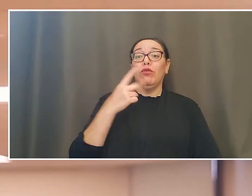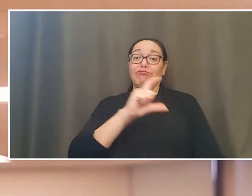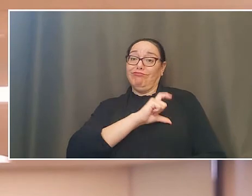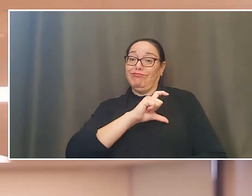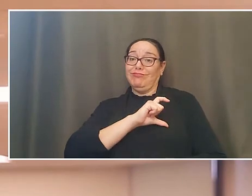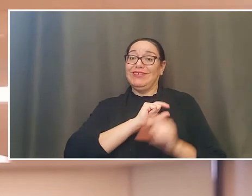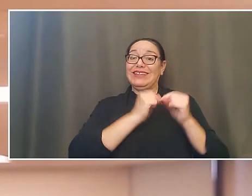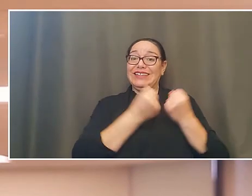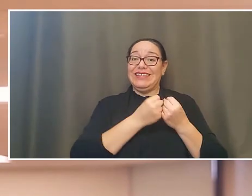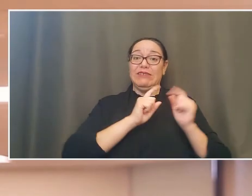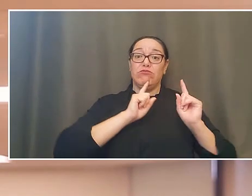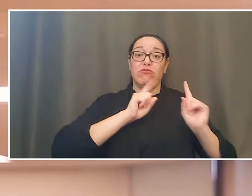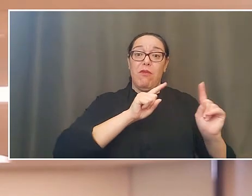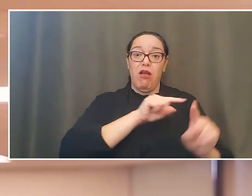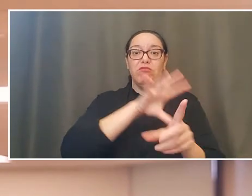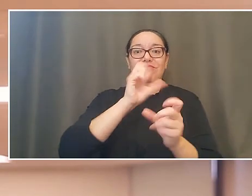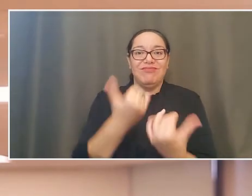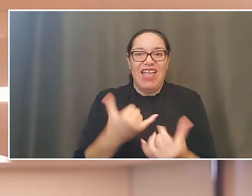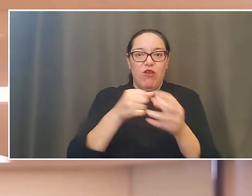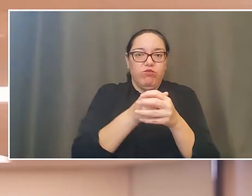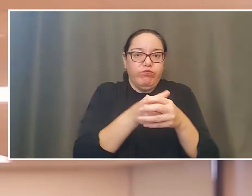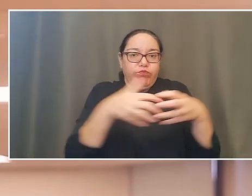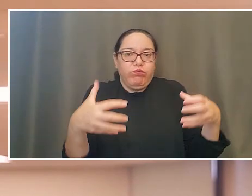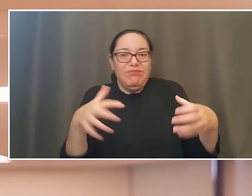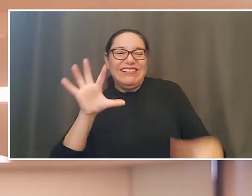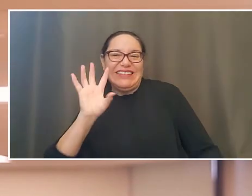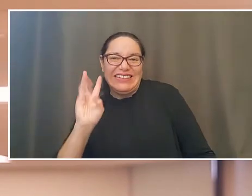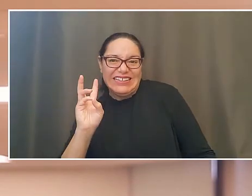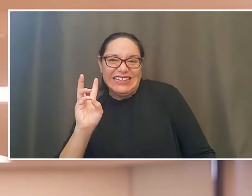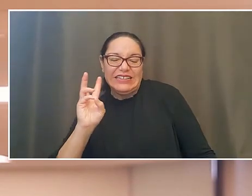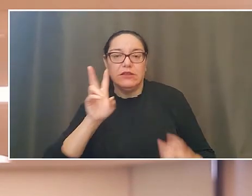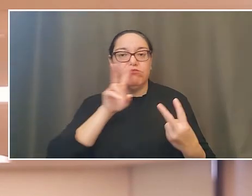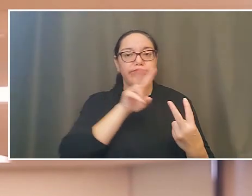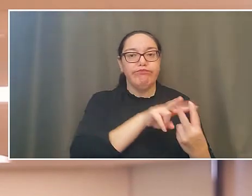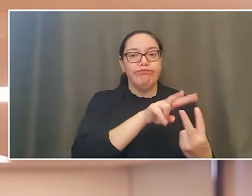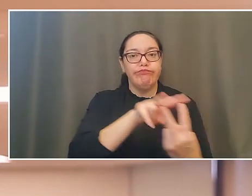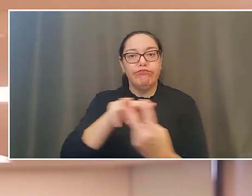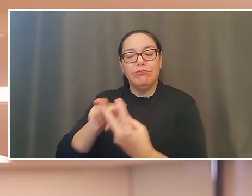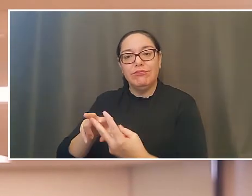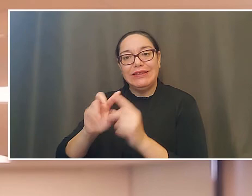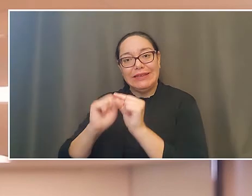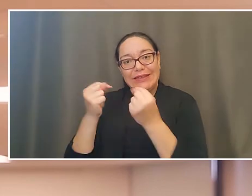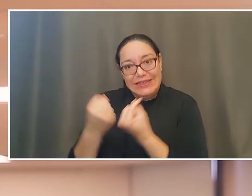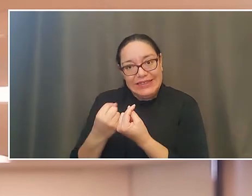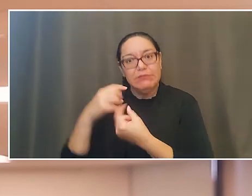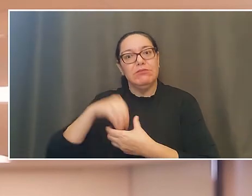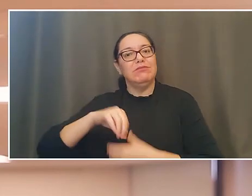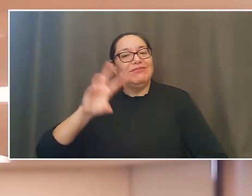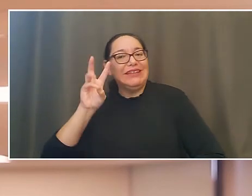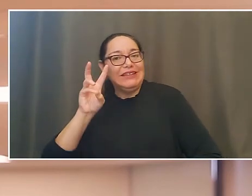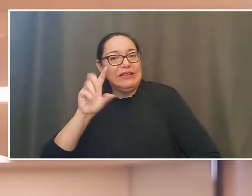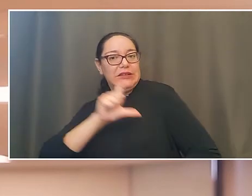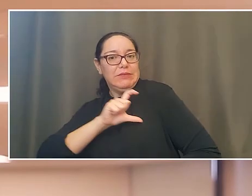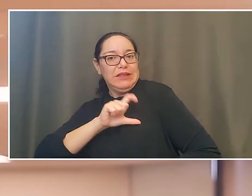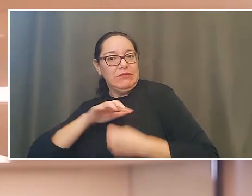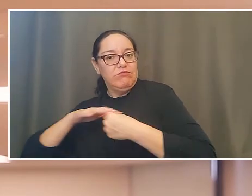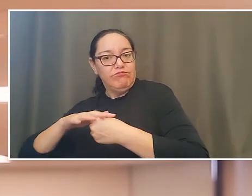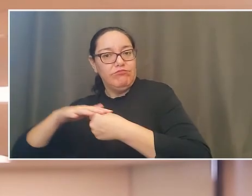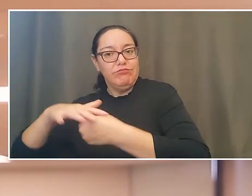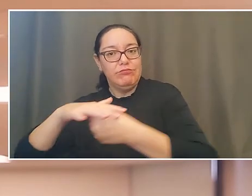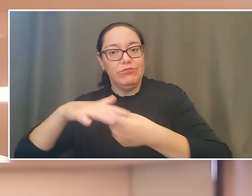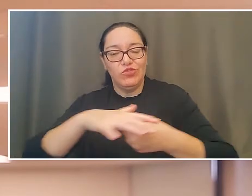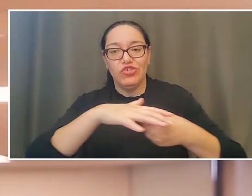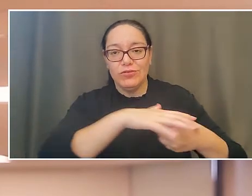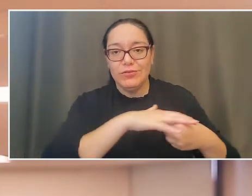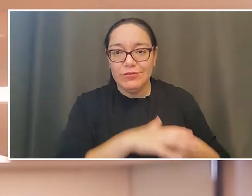6 teams located within 6 police department jurisdictions: the Riverside Police